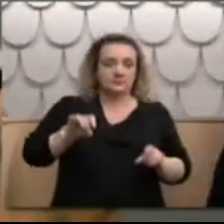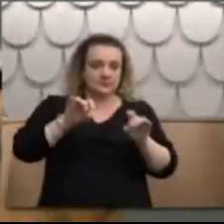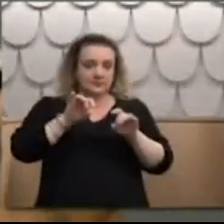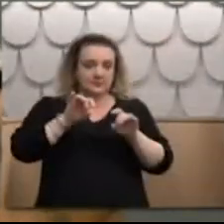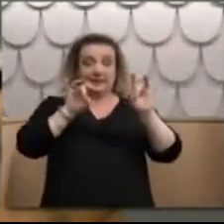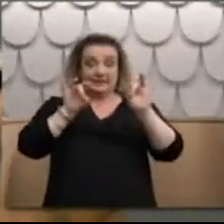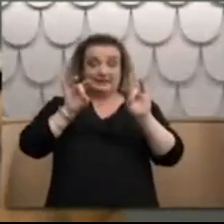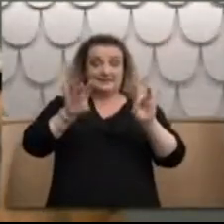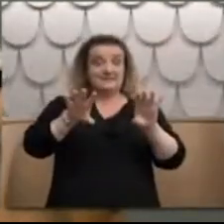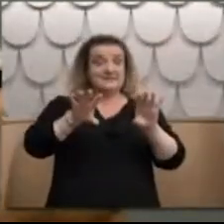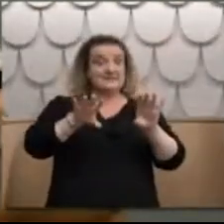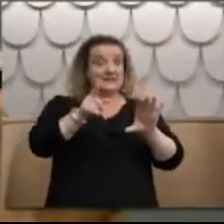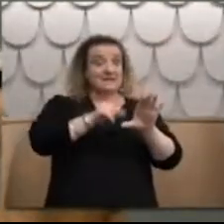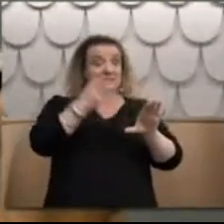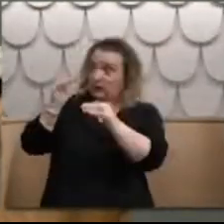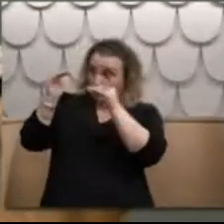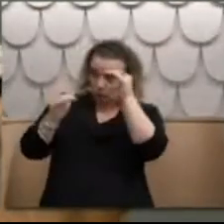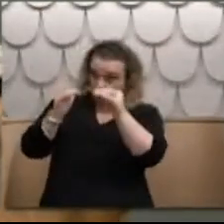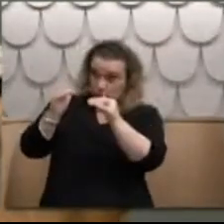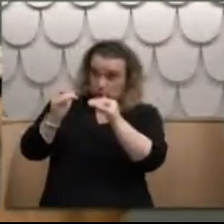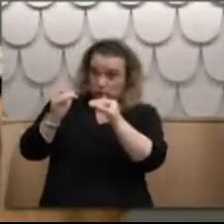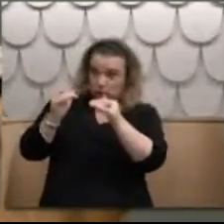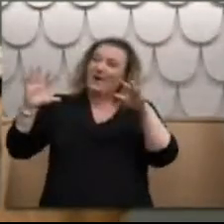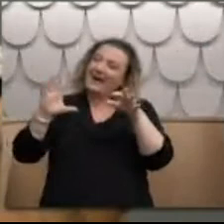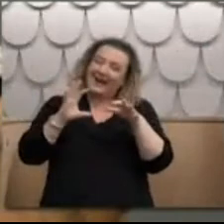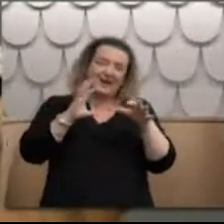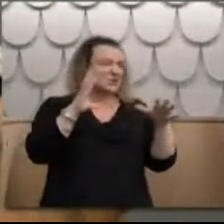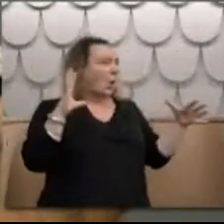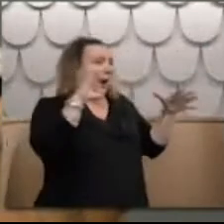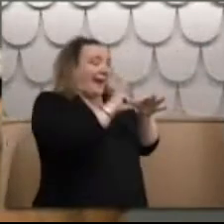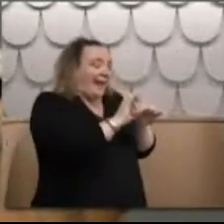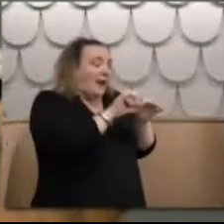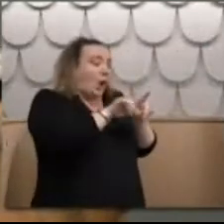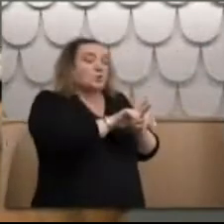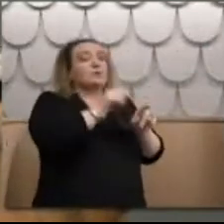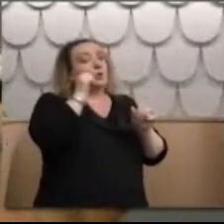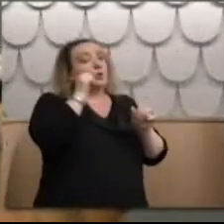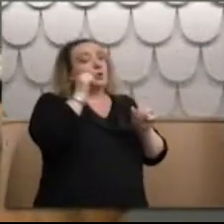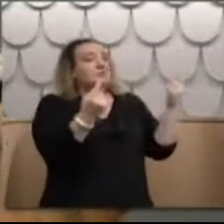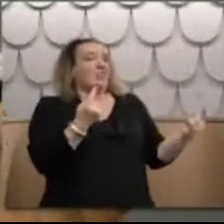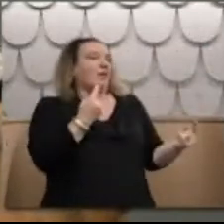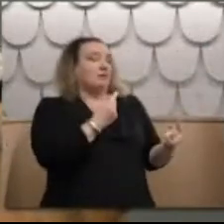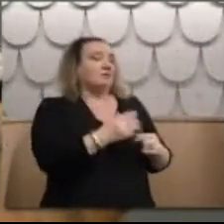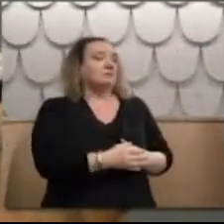gave him diabetes. And we haven't connected, but we know who we are, though.